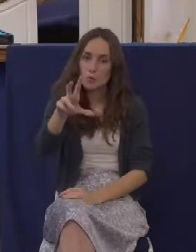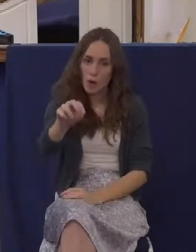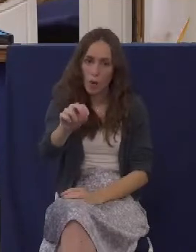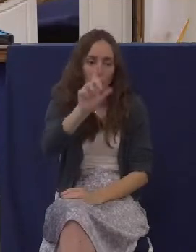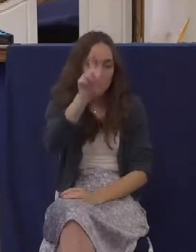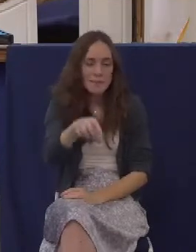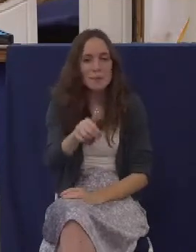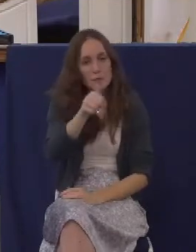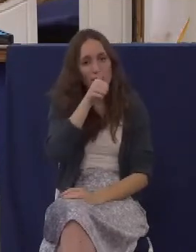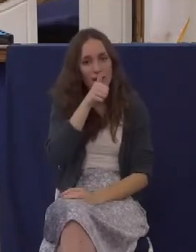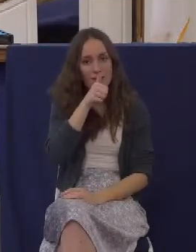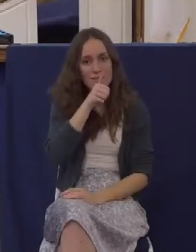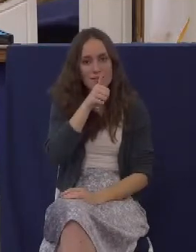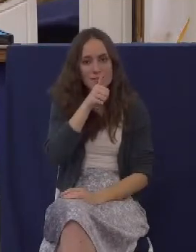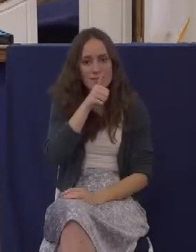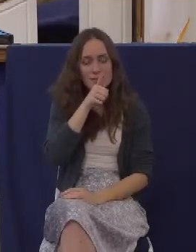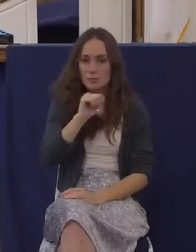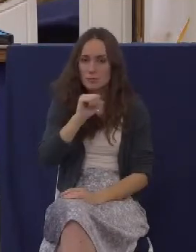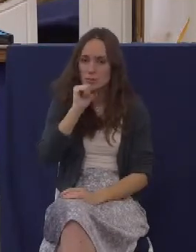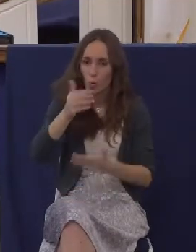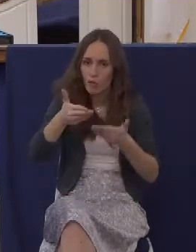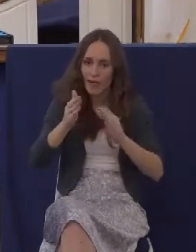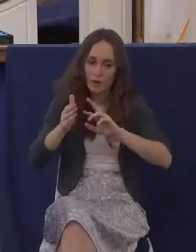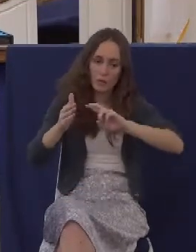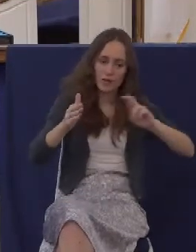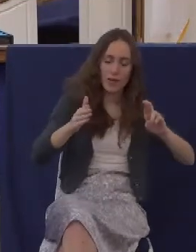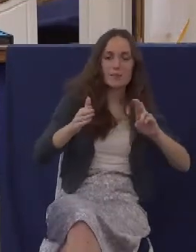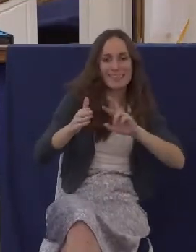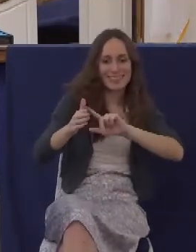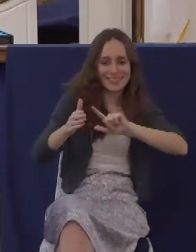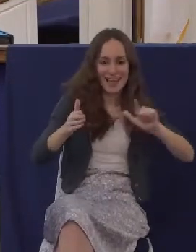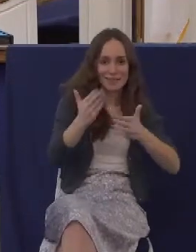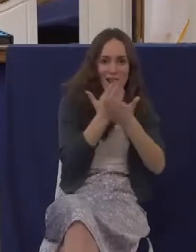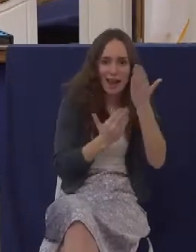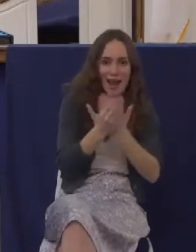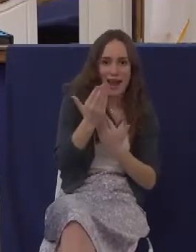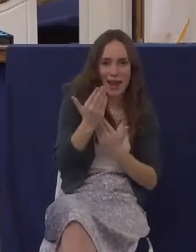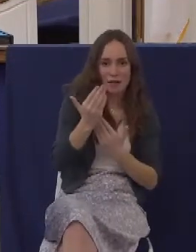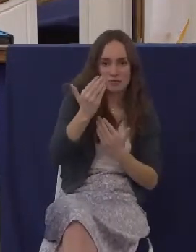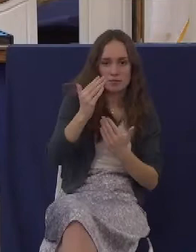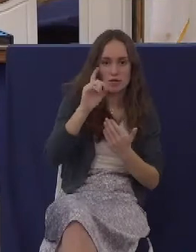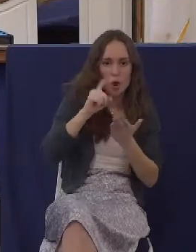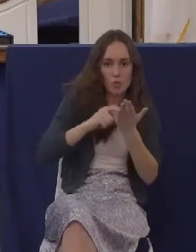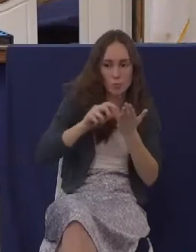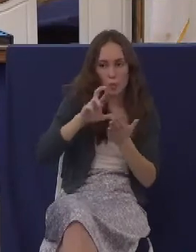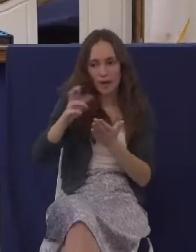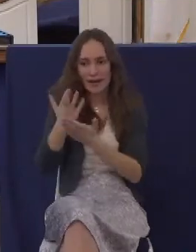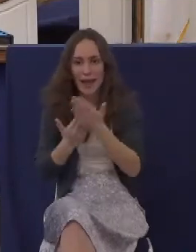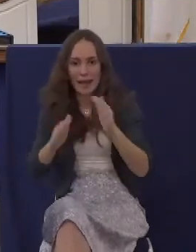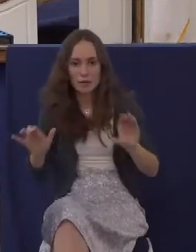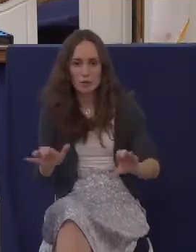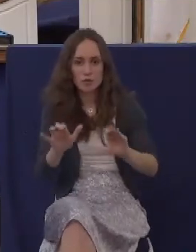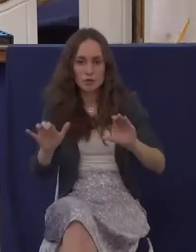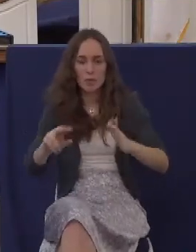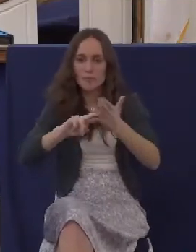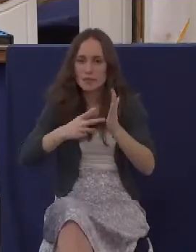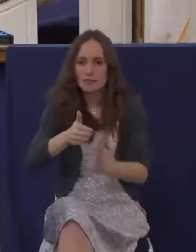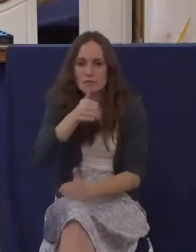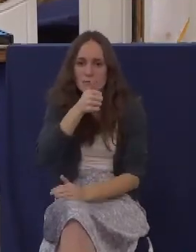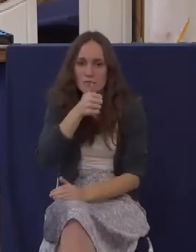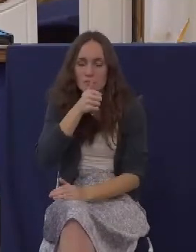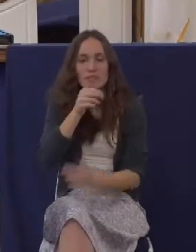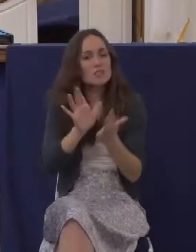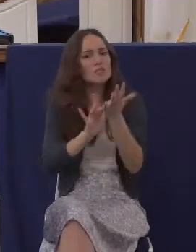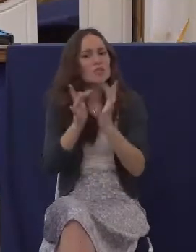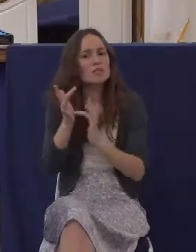done in secret. It's between you and God. I can honestly say, I have no idea what any of you give.